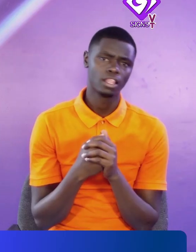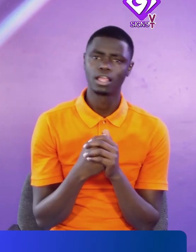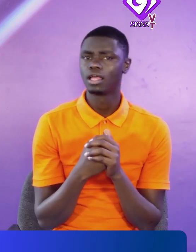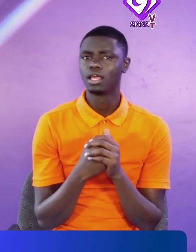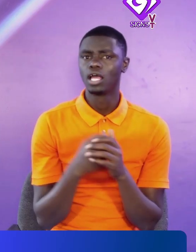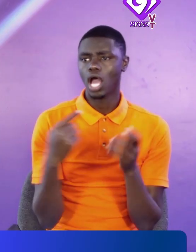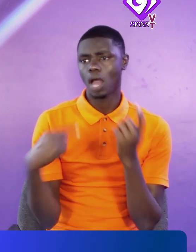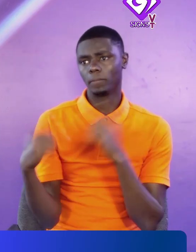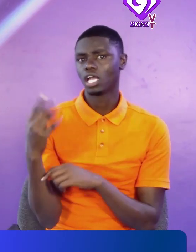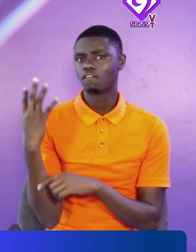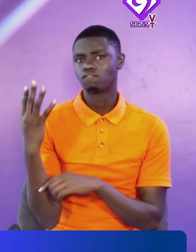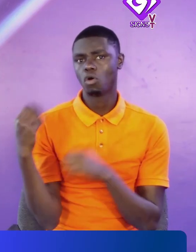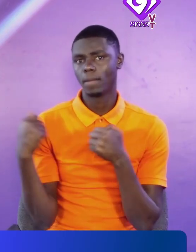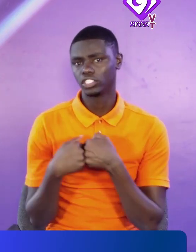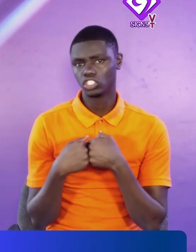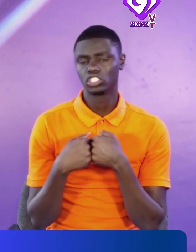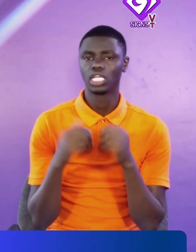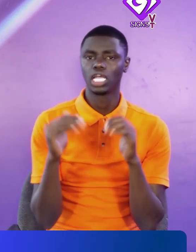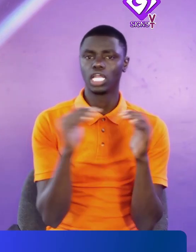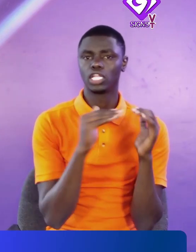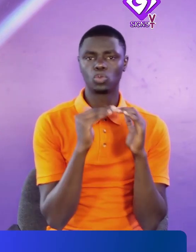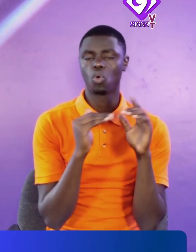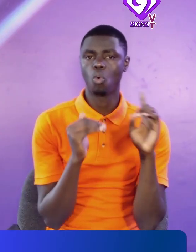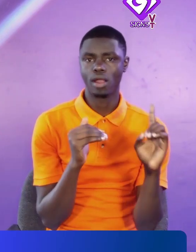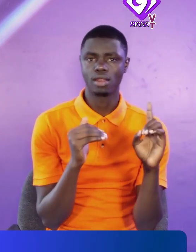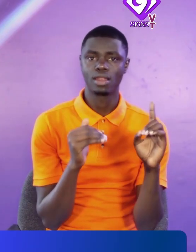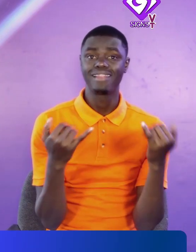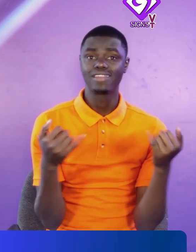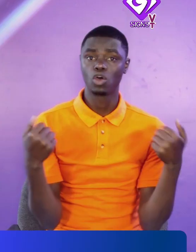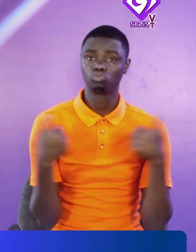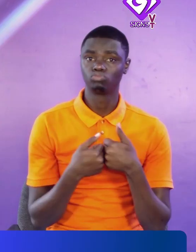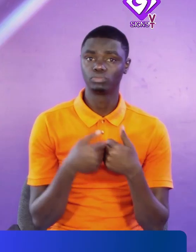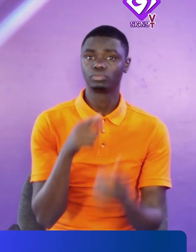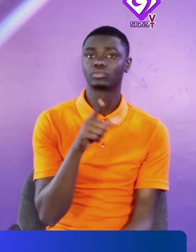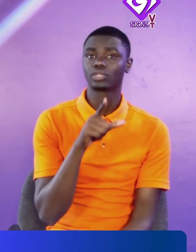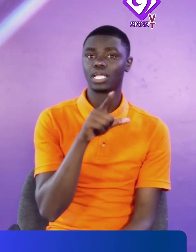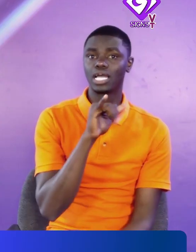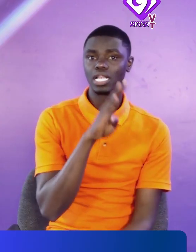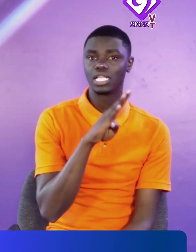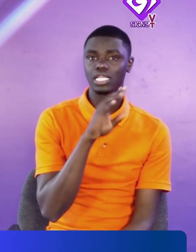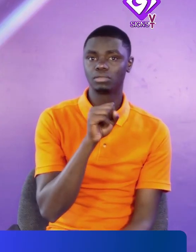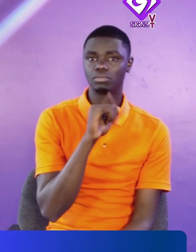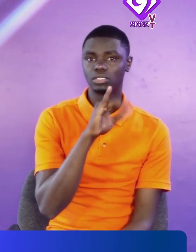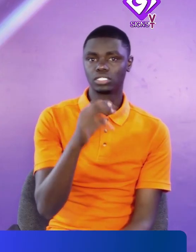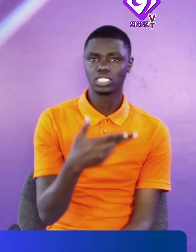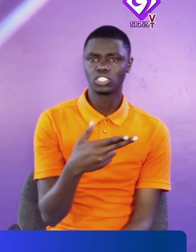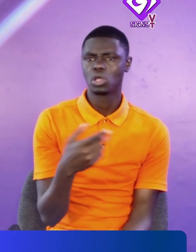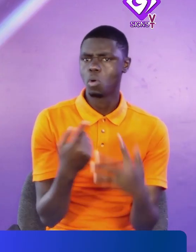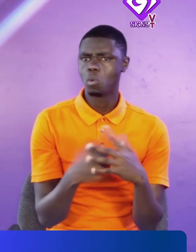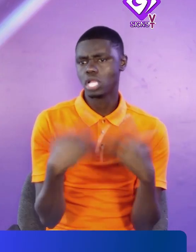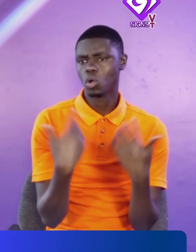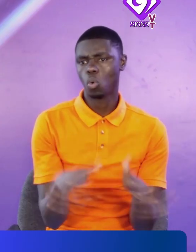4 na draw 1. Sasa atakuwa anacheza against Leipzig. Leipzig walianza msimu kwa kupoteza, yani